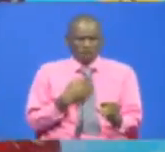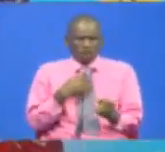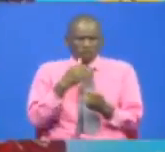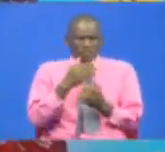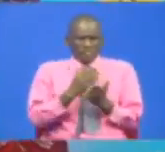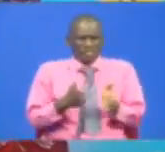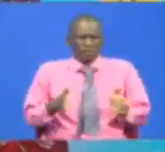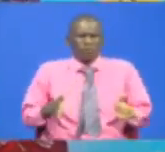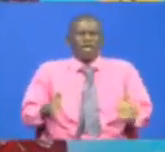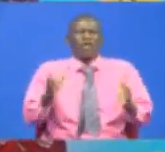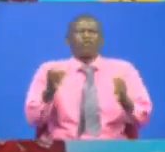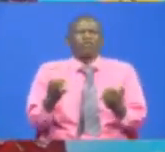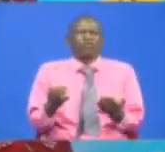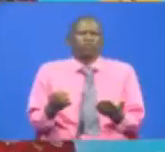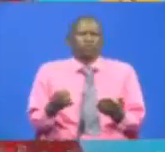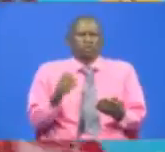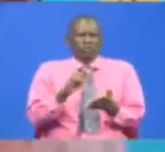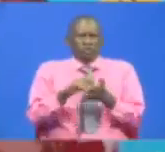of